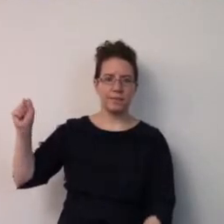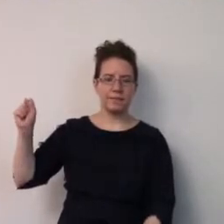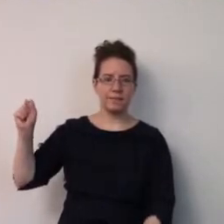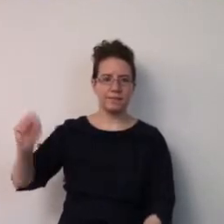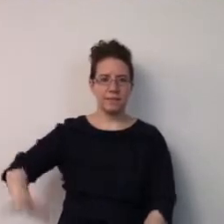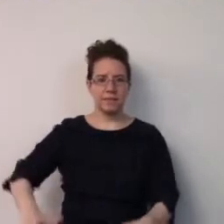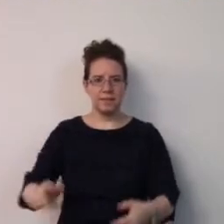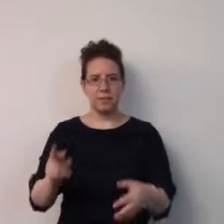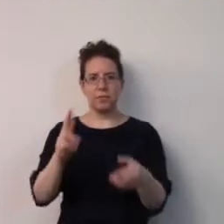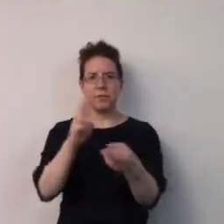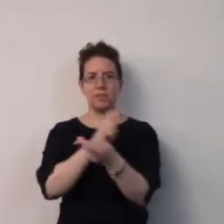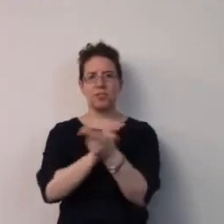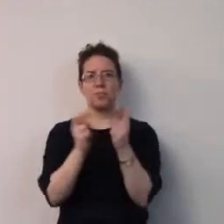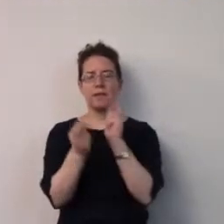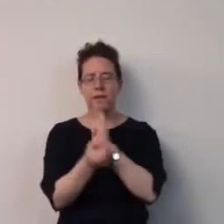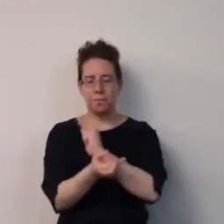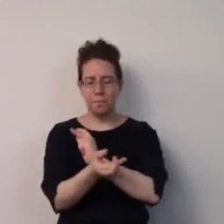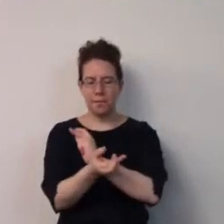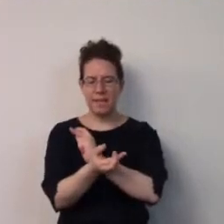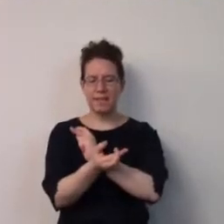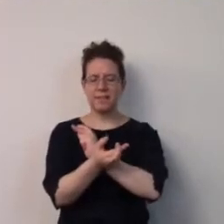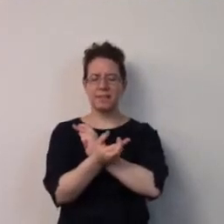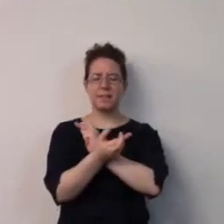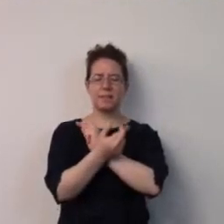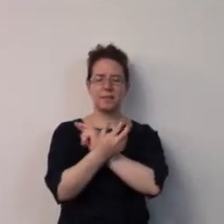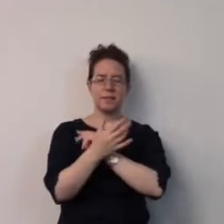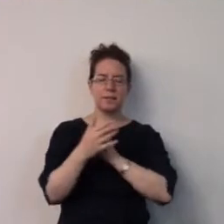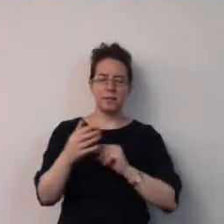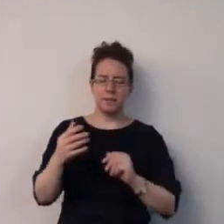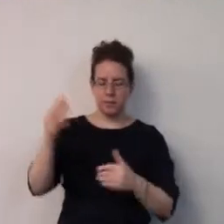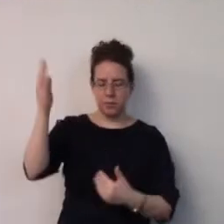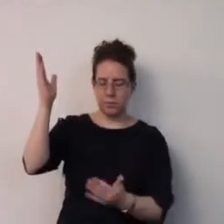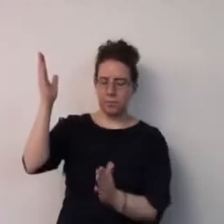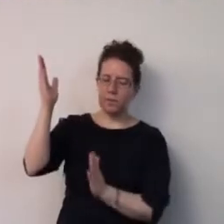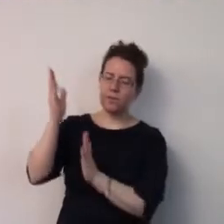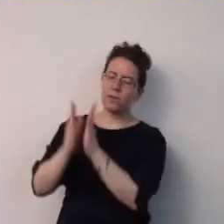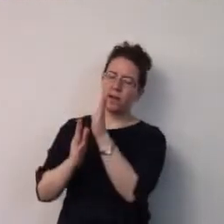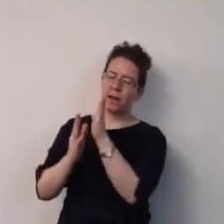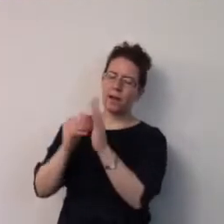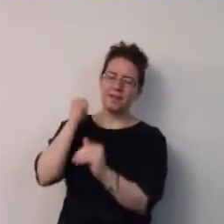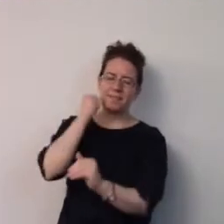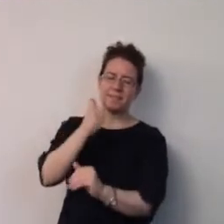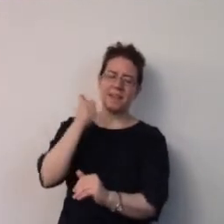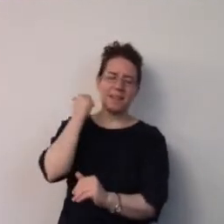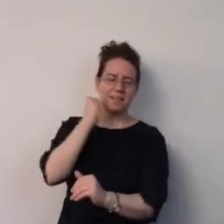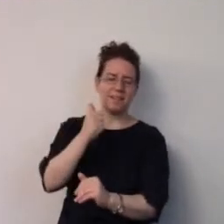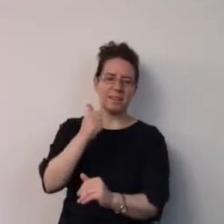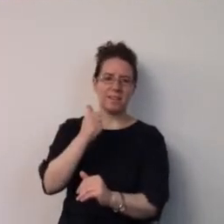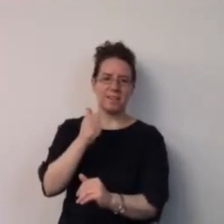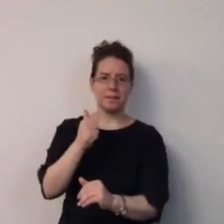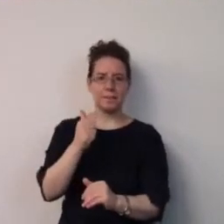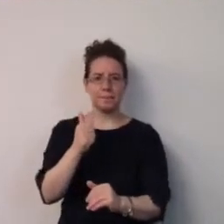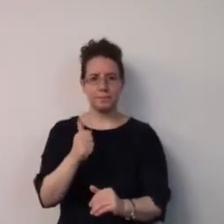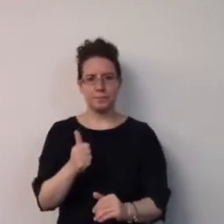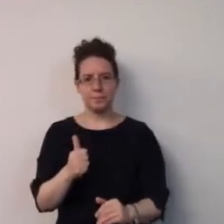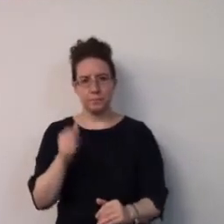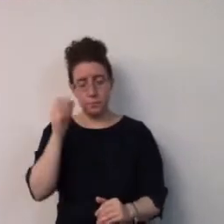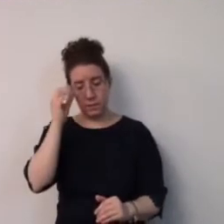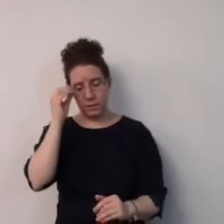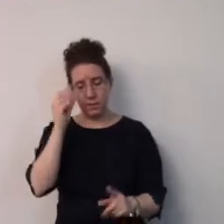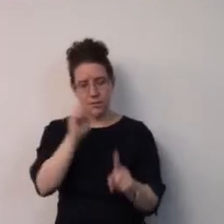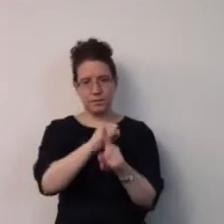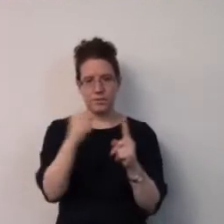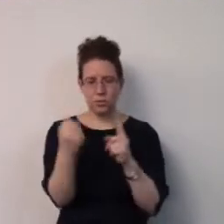get down every day and repent for yourself and repent for the world in which you live. I've repented for